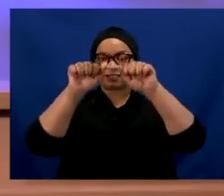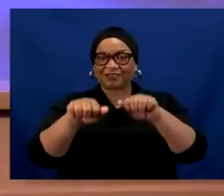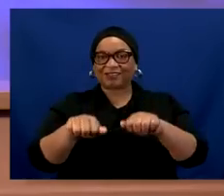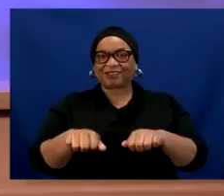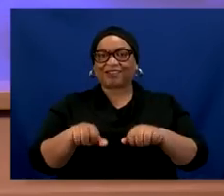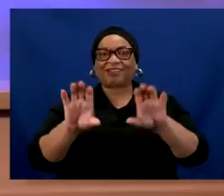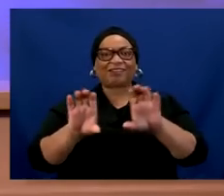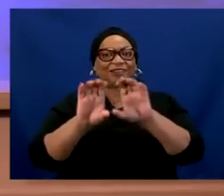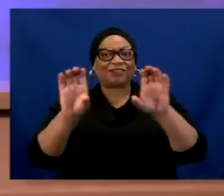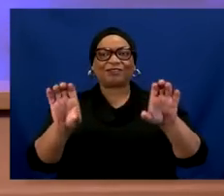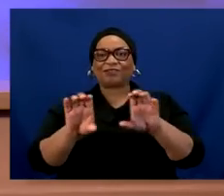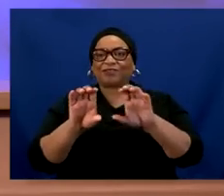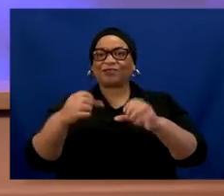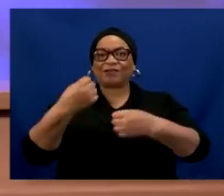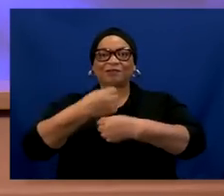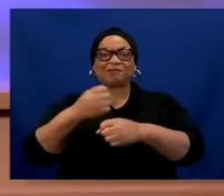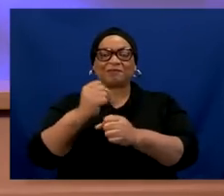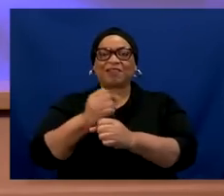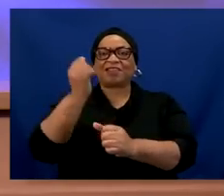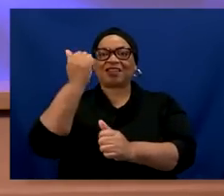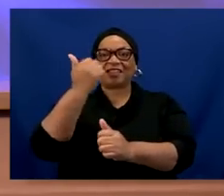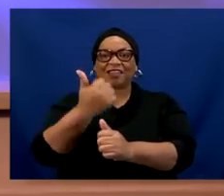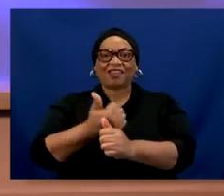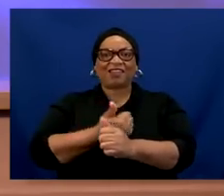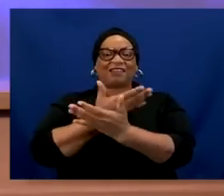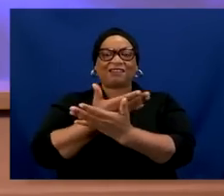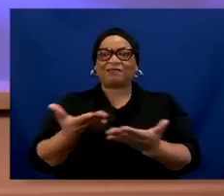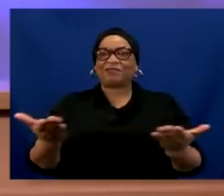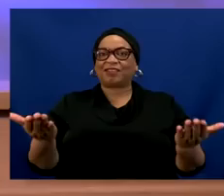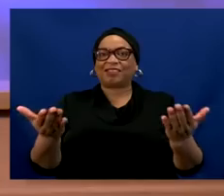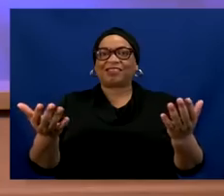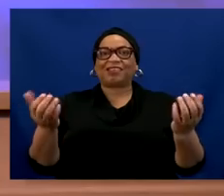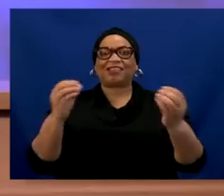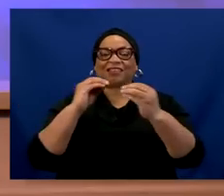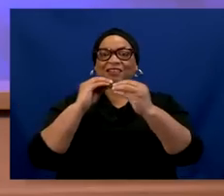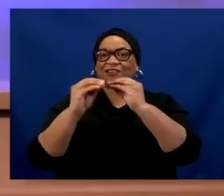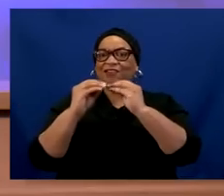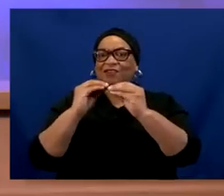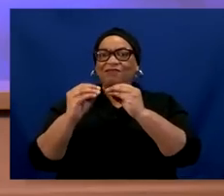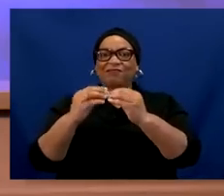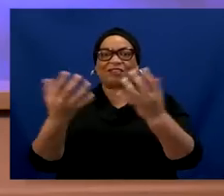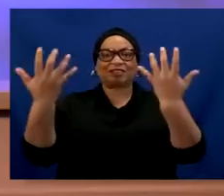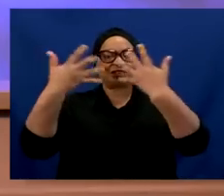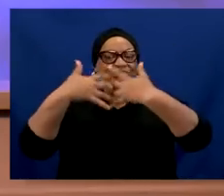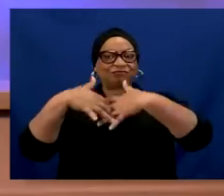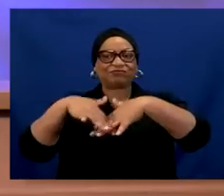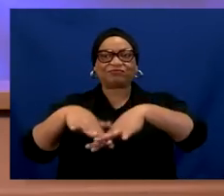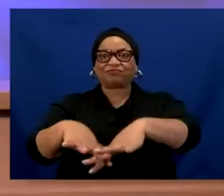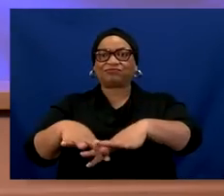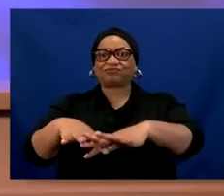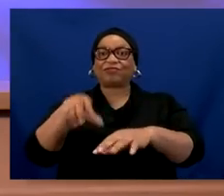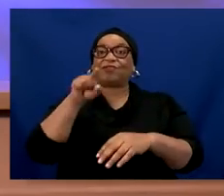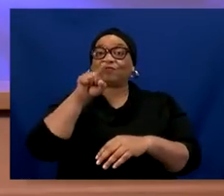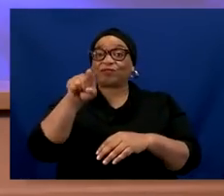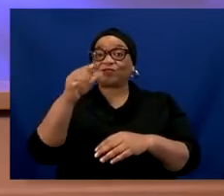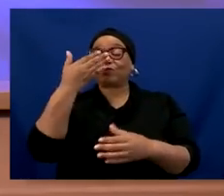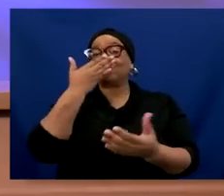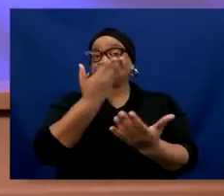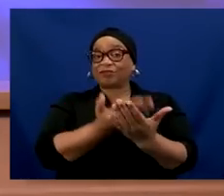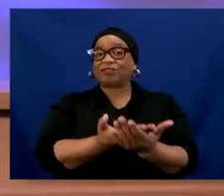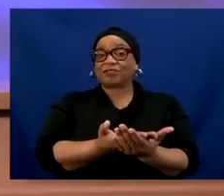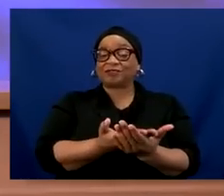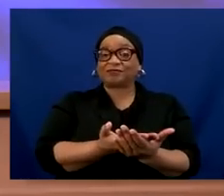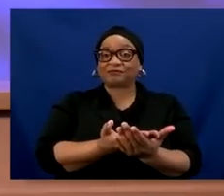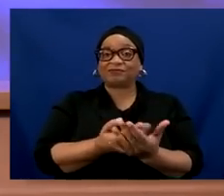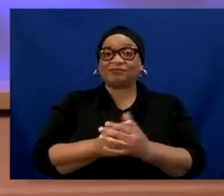everything work out for your good. From the Old Testament through the New Testament, God is showing us that God is able to do